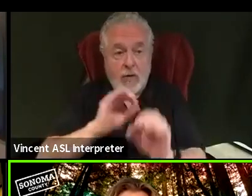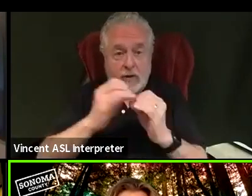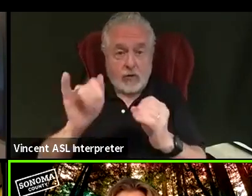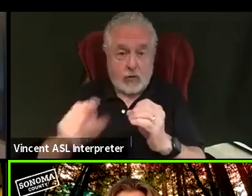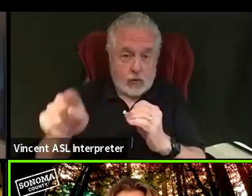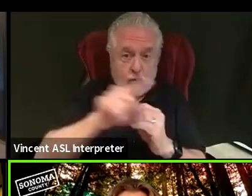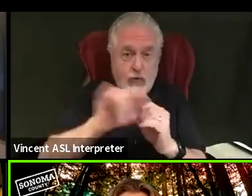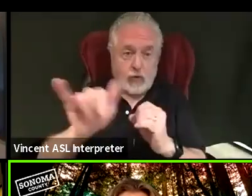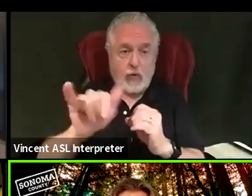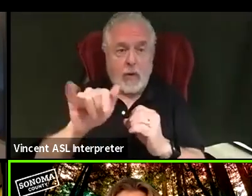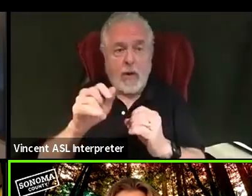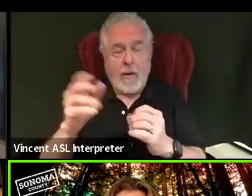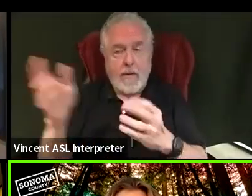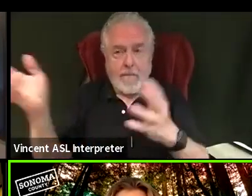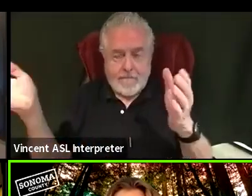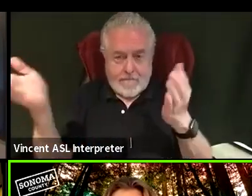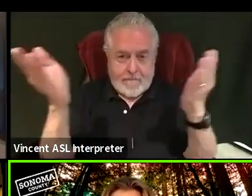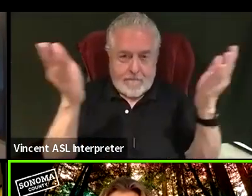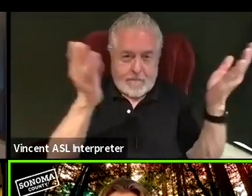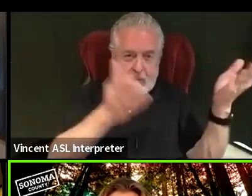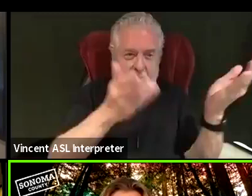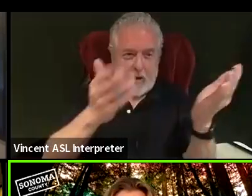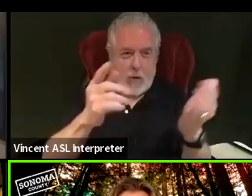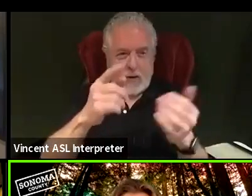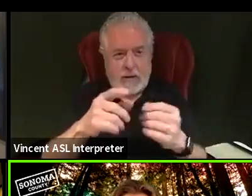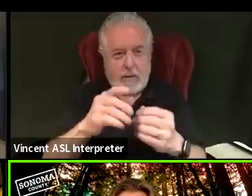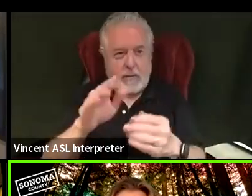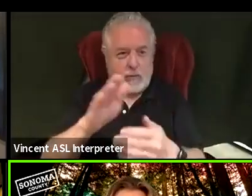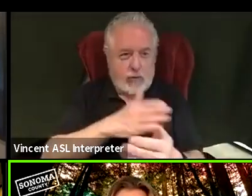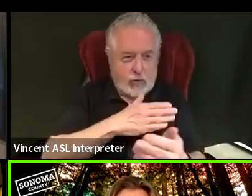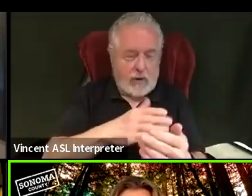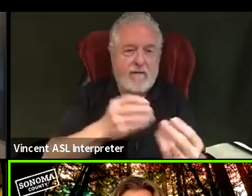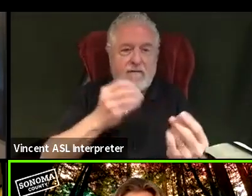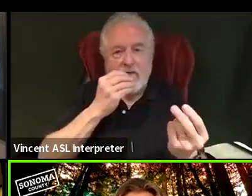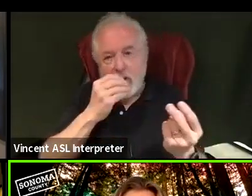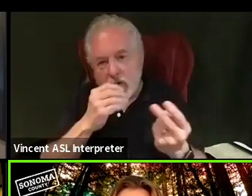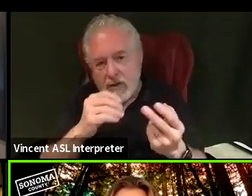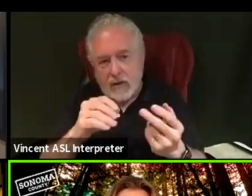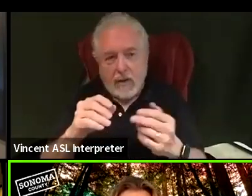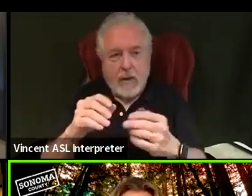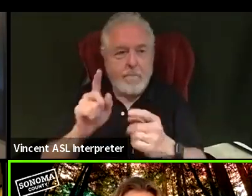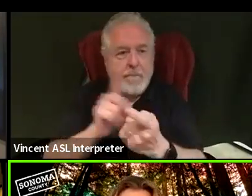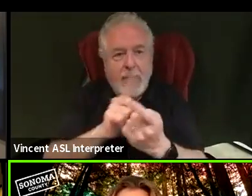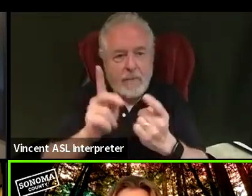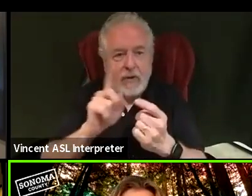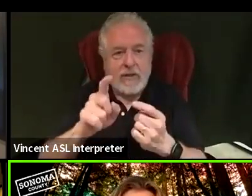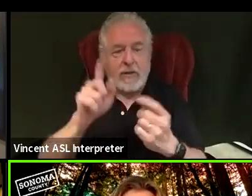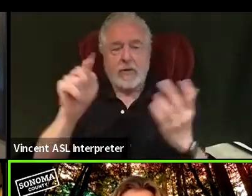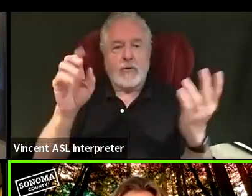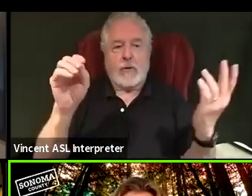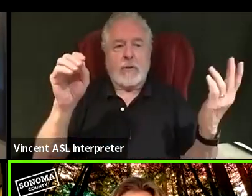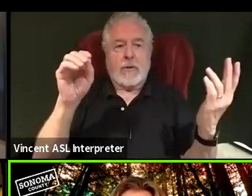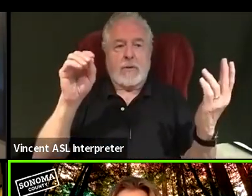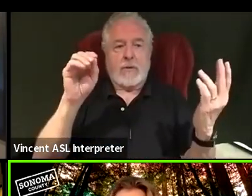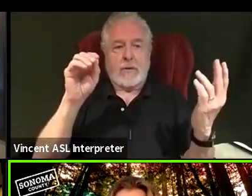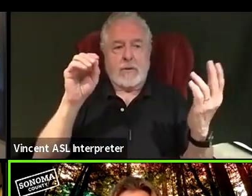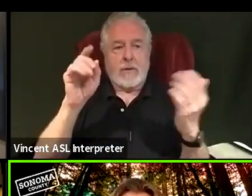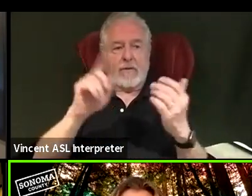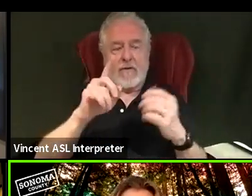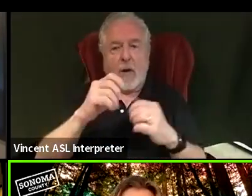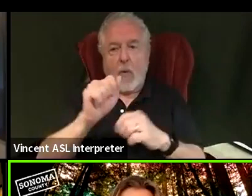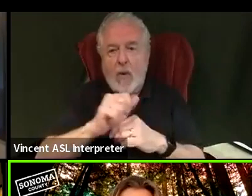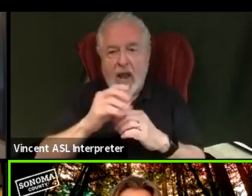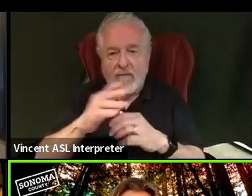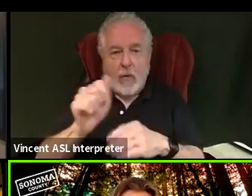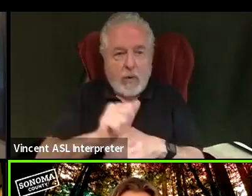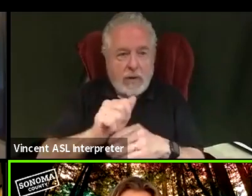too, and you know, bringing them that element of whether it's music, whether it's food trucks, whether it's meeting folks when they need to, you know, on a shift break from work or